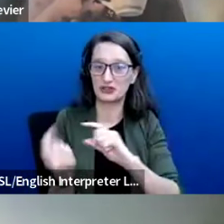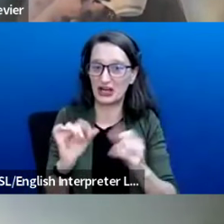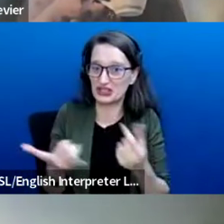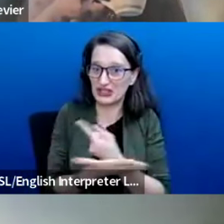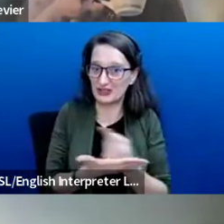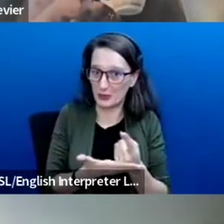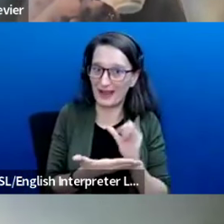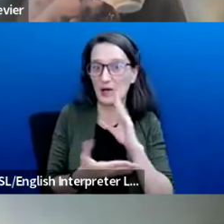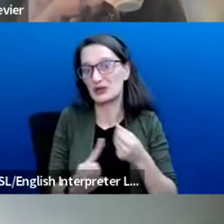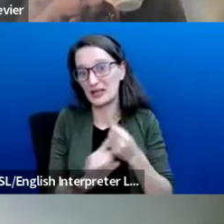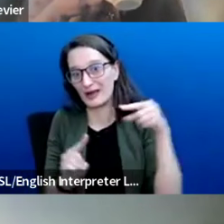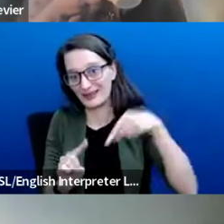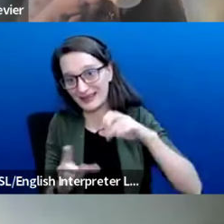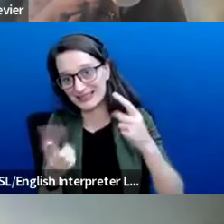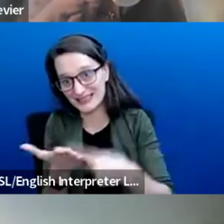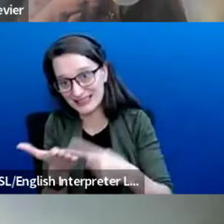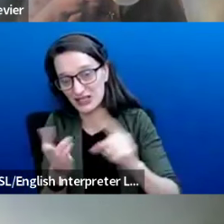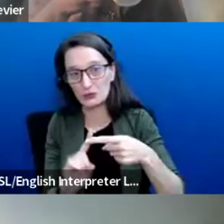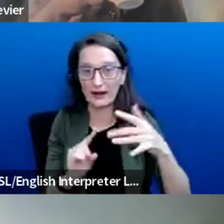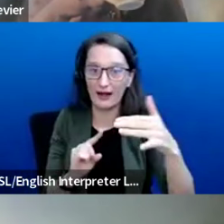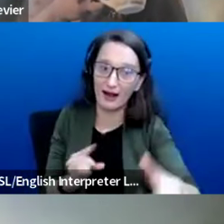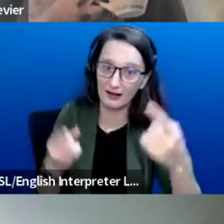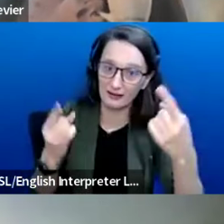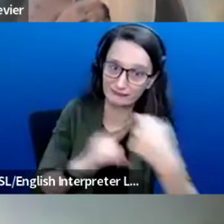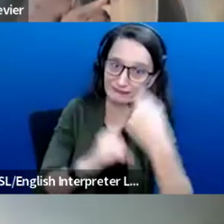this discussion when we get to it. Let me